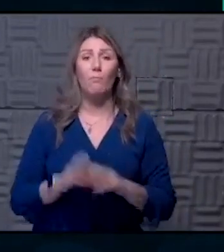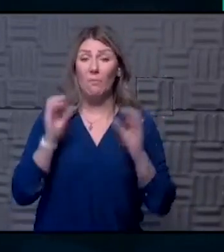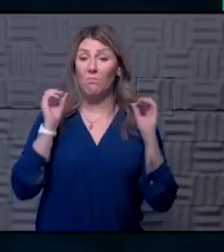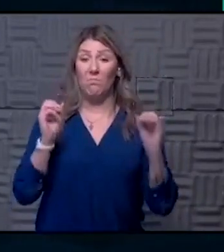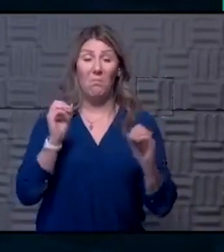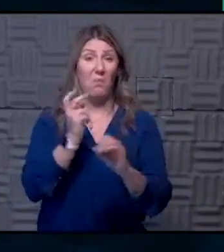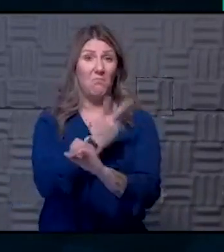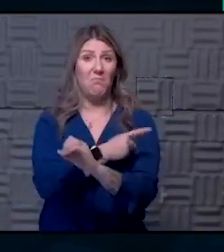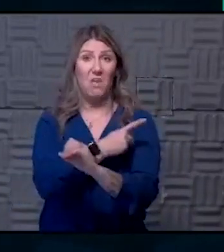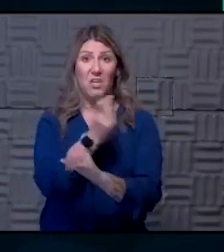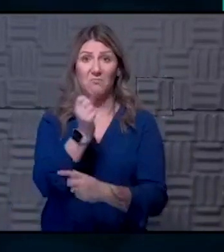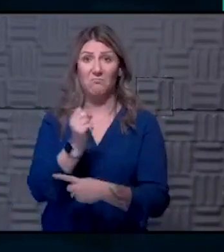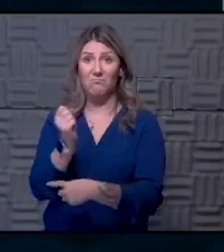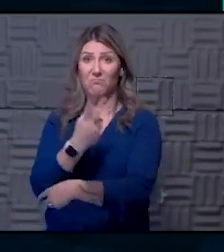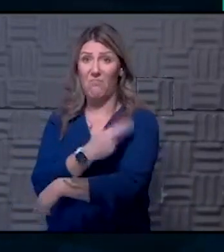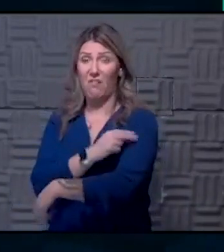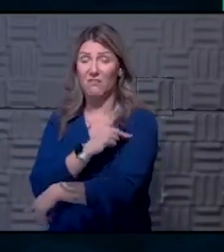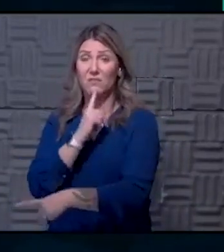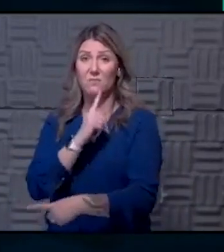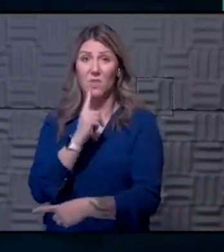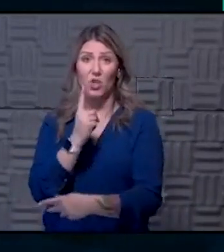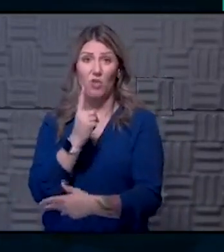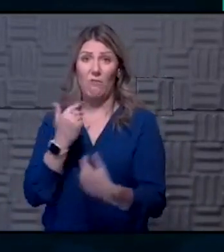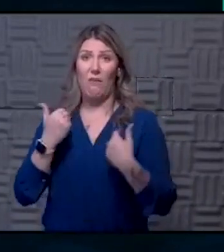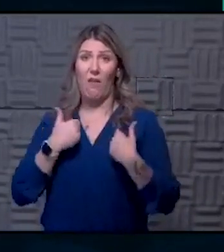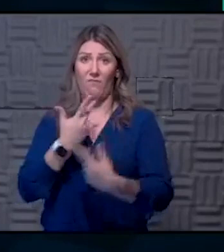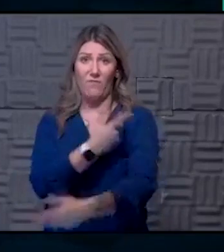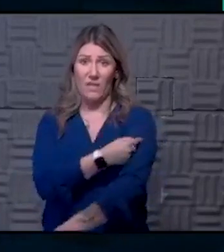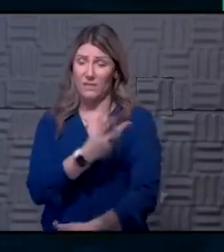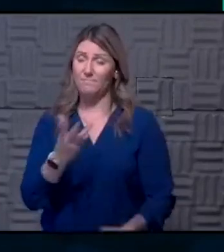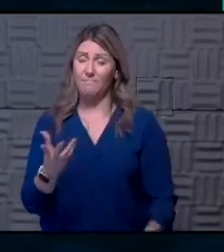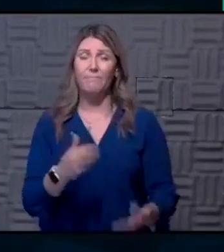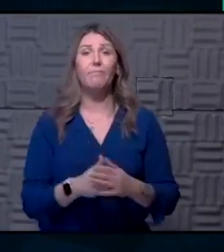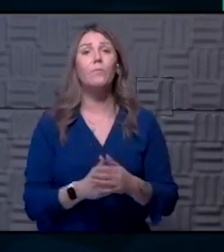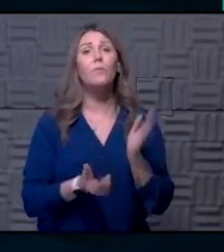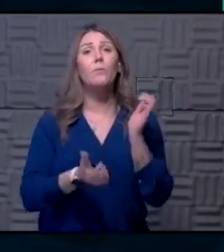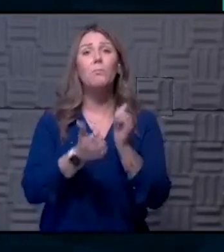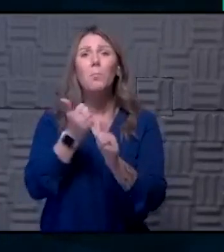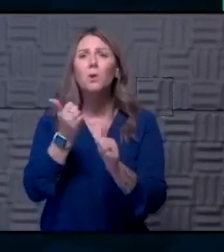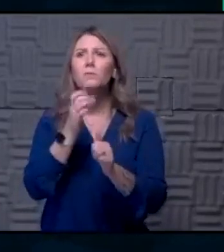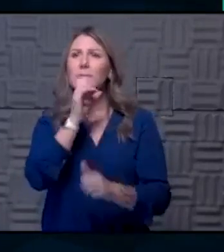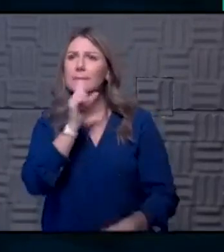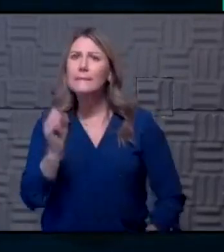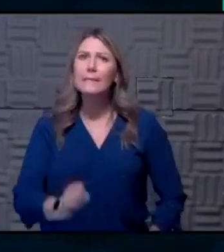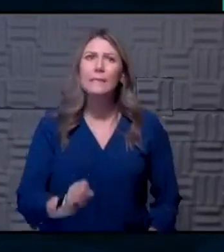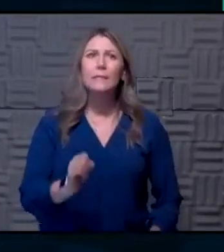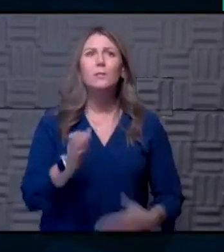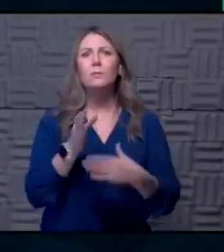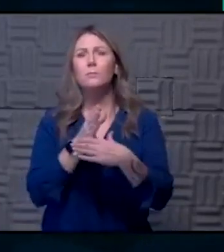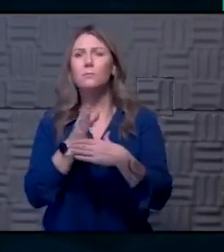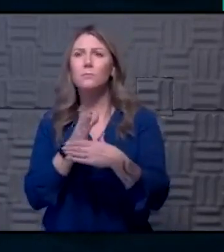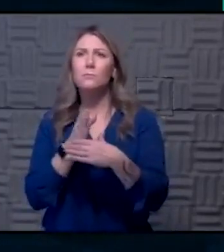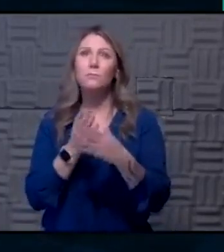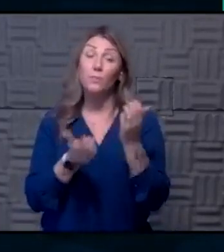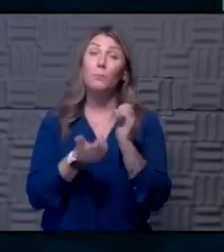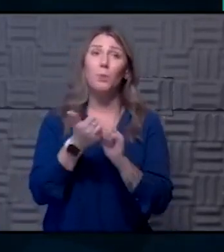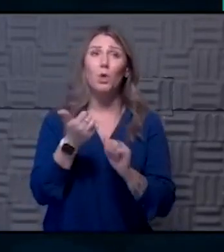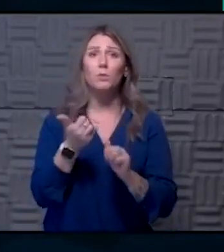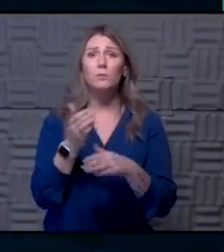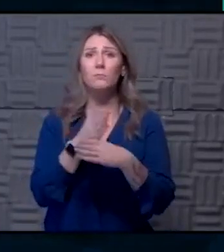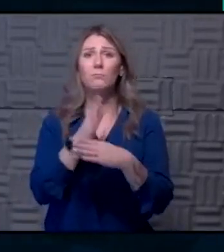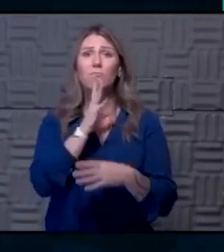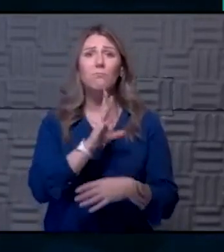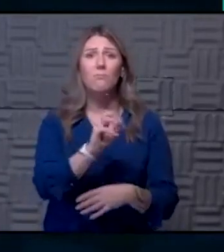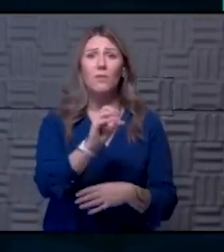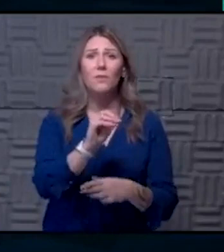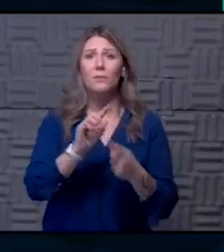who are hospitalized were vaccinated. And mostly they are in the age range of vast majority of them between